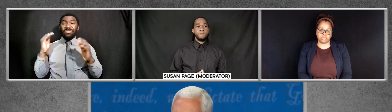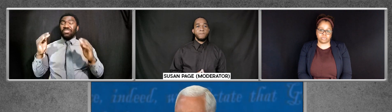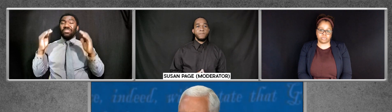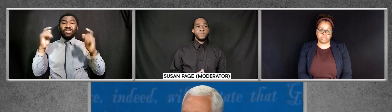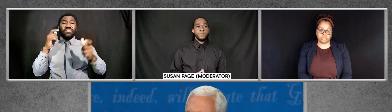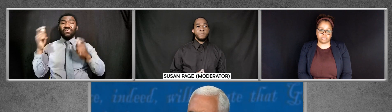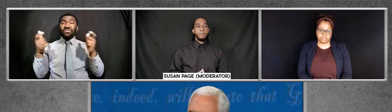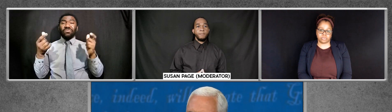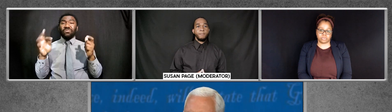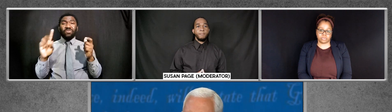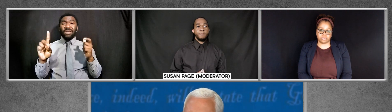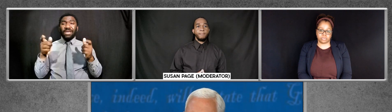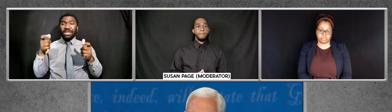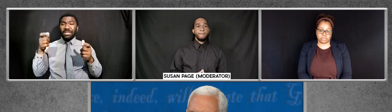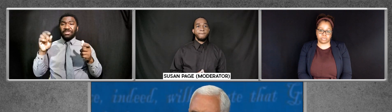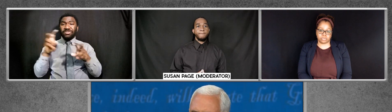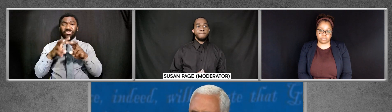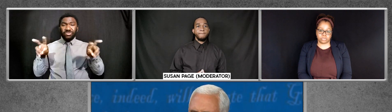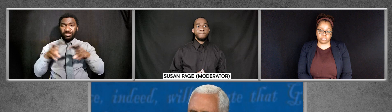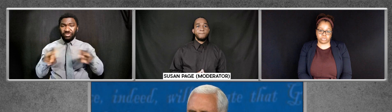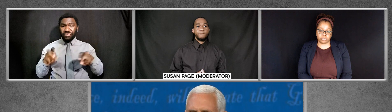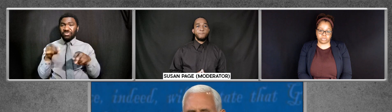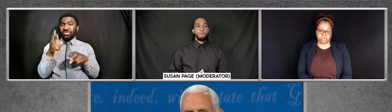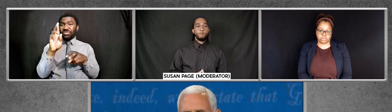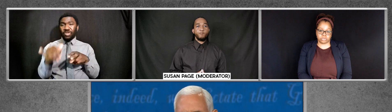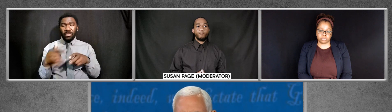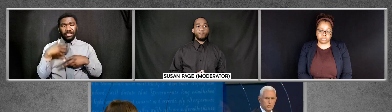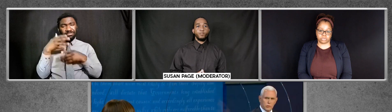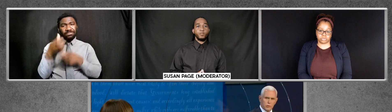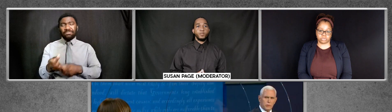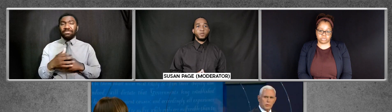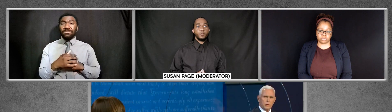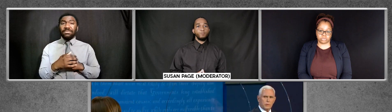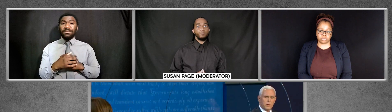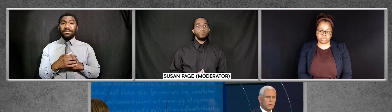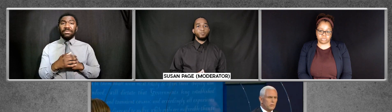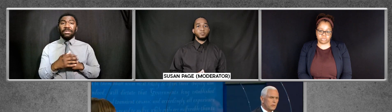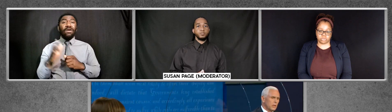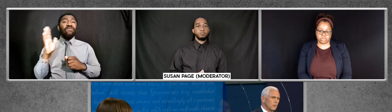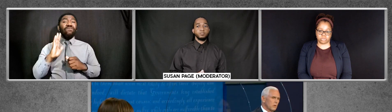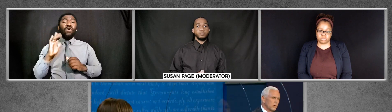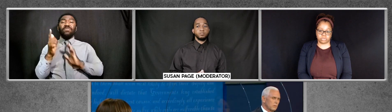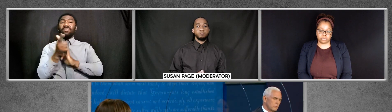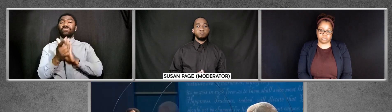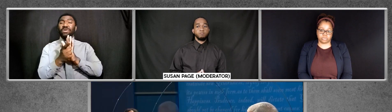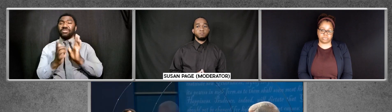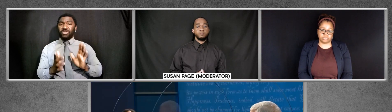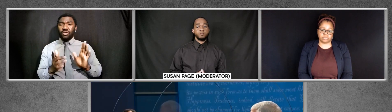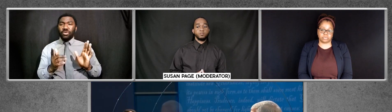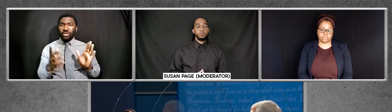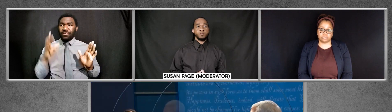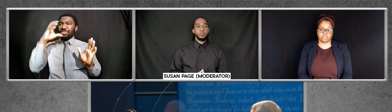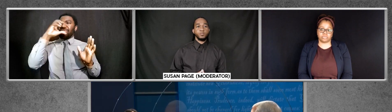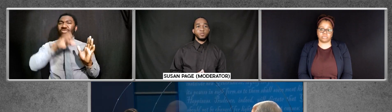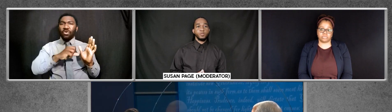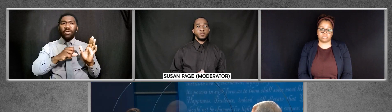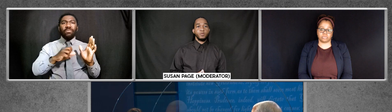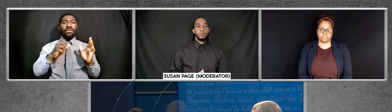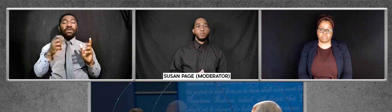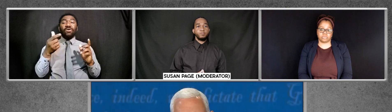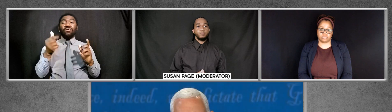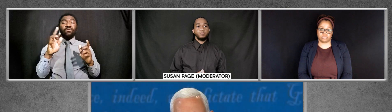former prosecutor, you would assume that an impaneled grand jury looking at all the evidence got it wrong. But you're entitled to